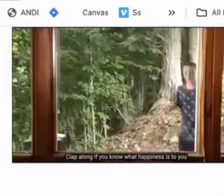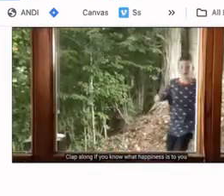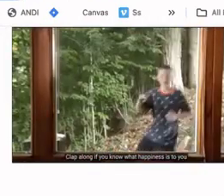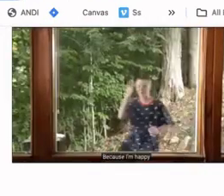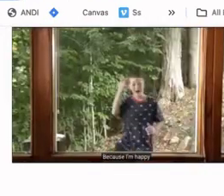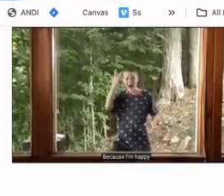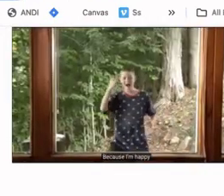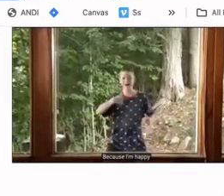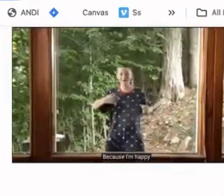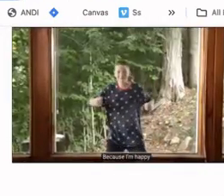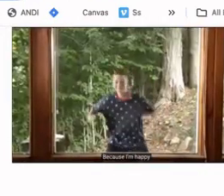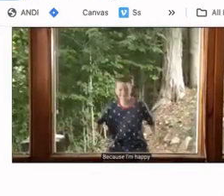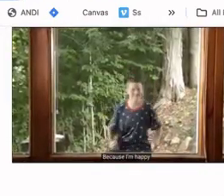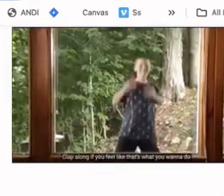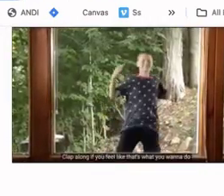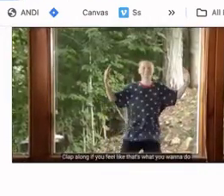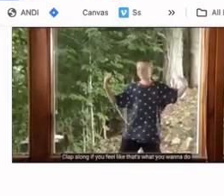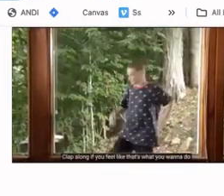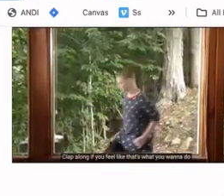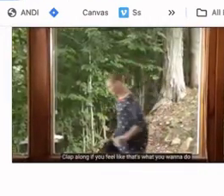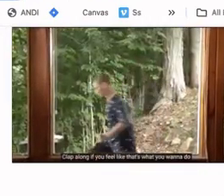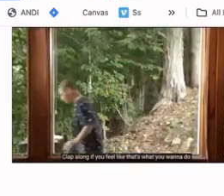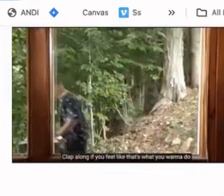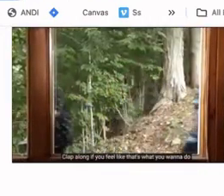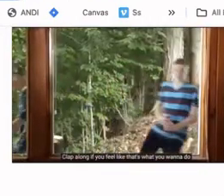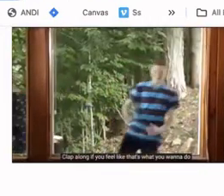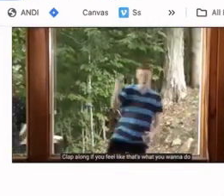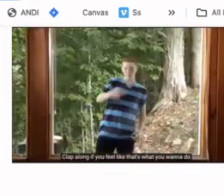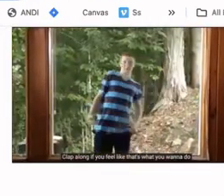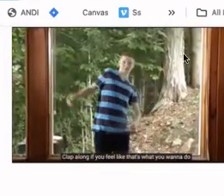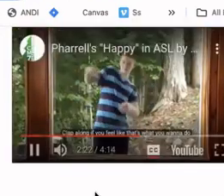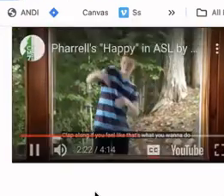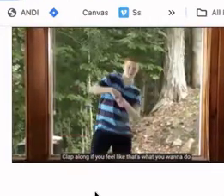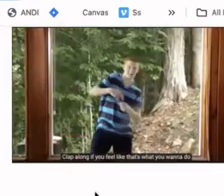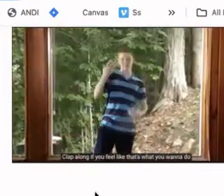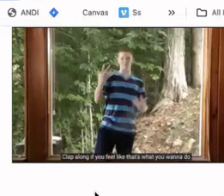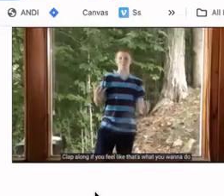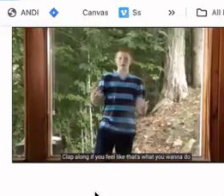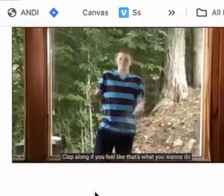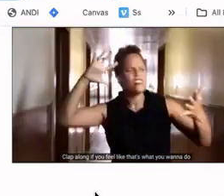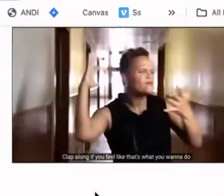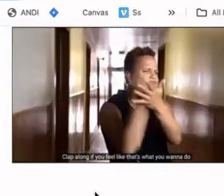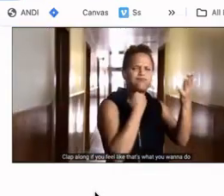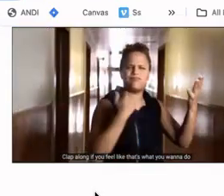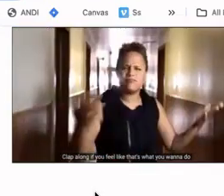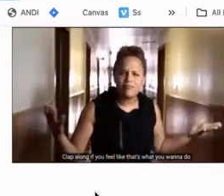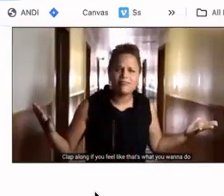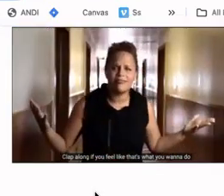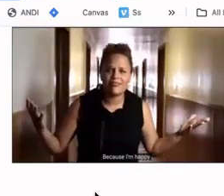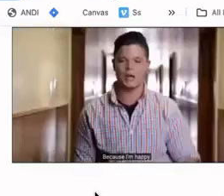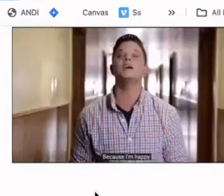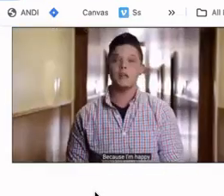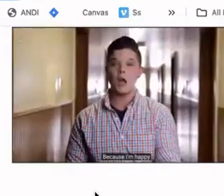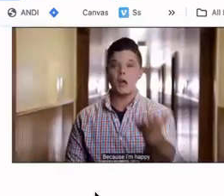to you. Clap along if you feel like that's what you want to